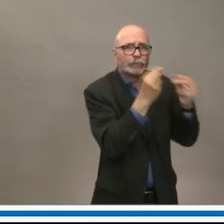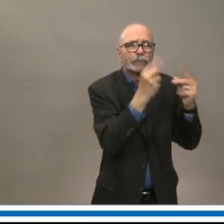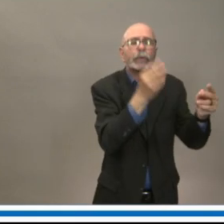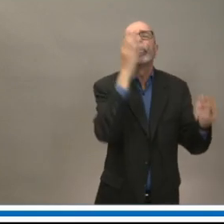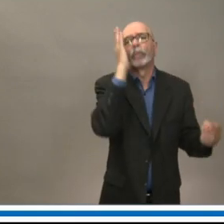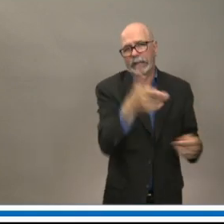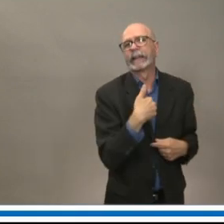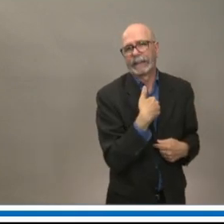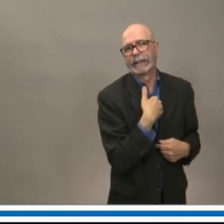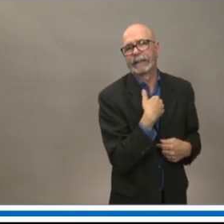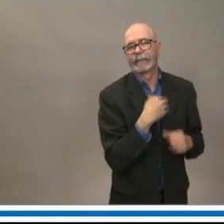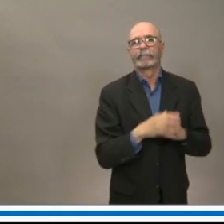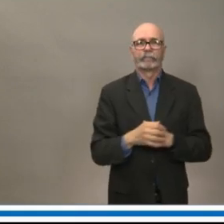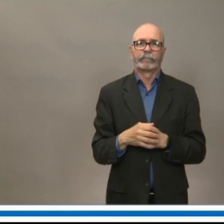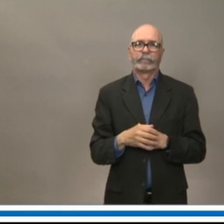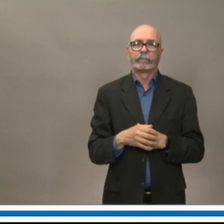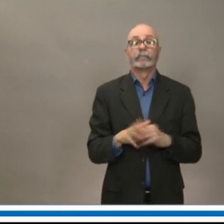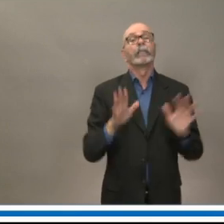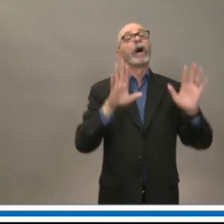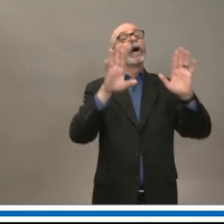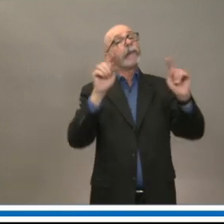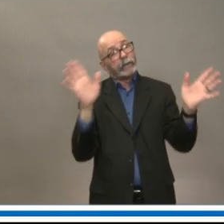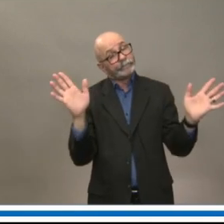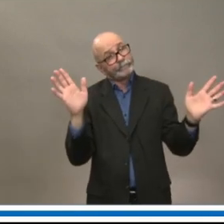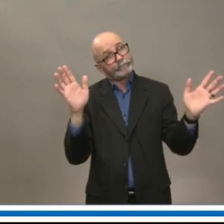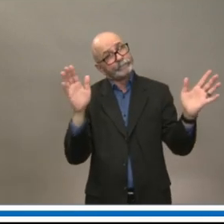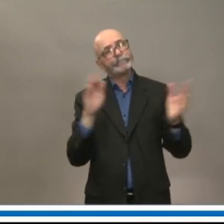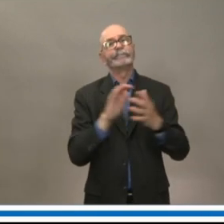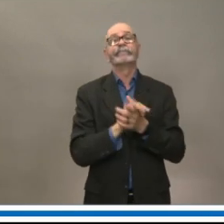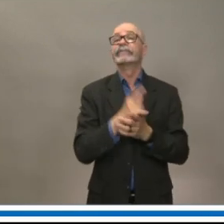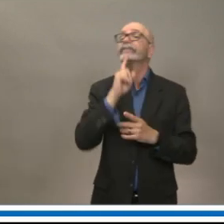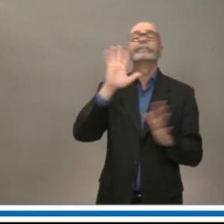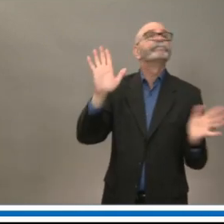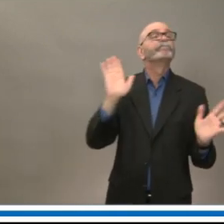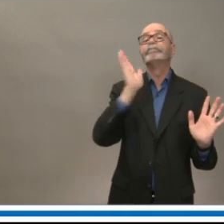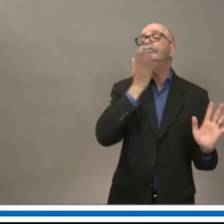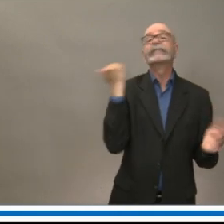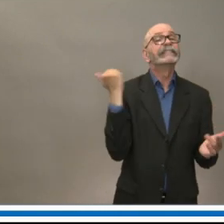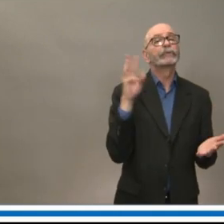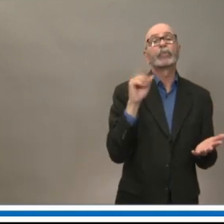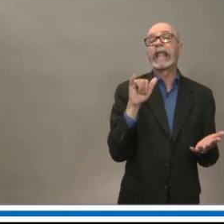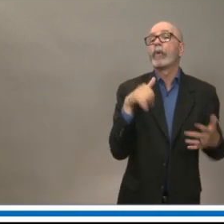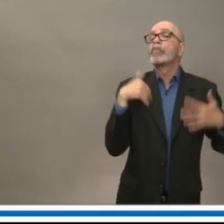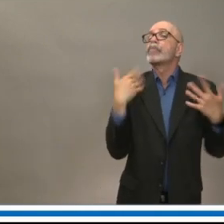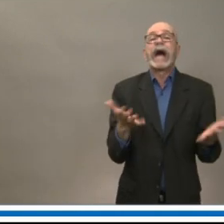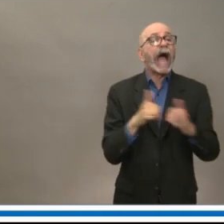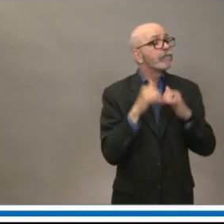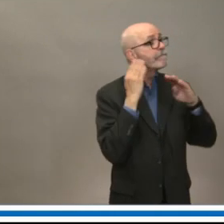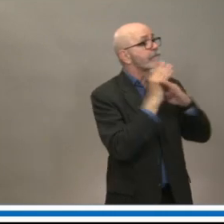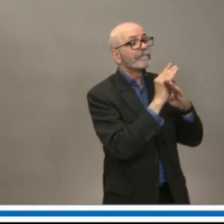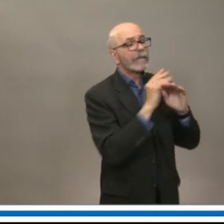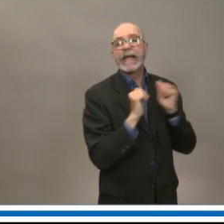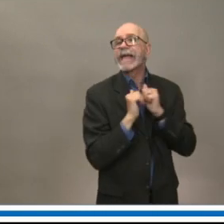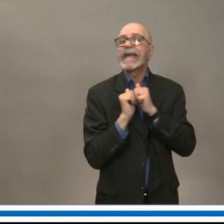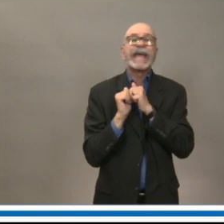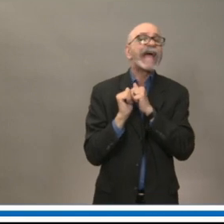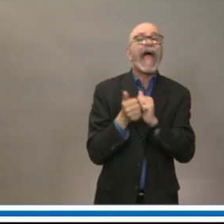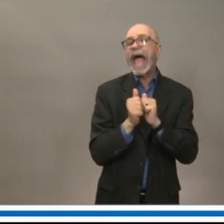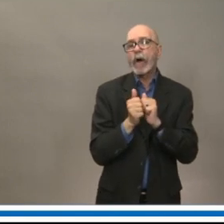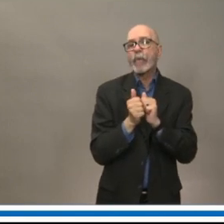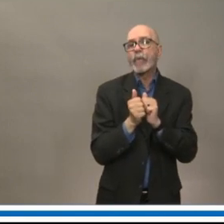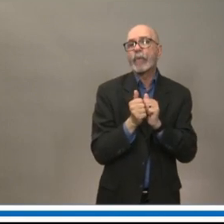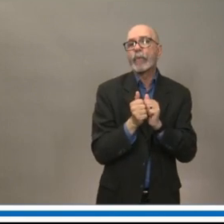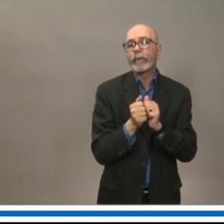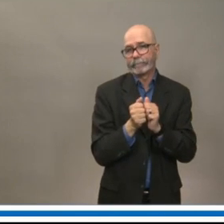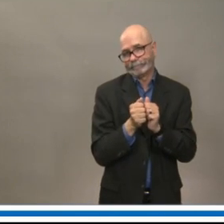yesterday. One of the key ways we protect our vulnerable seniors in long-term care facilities is minimizing